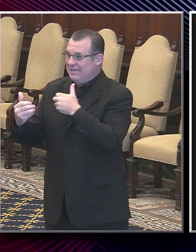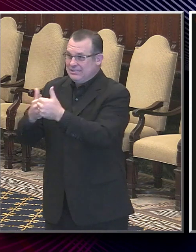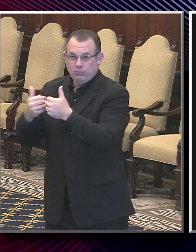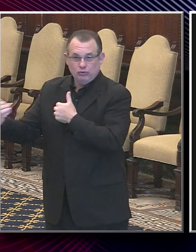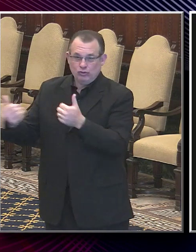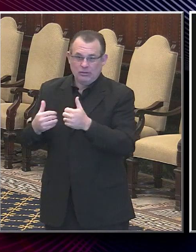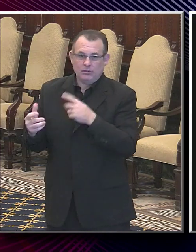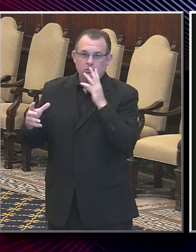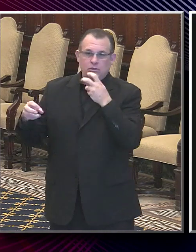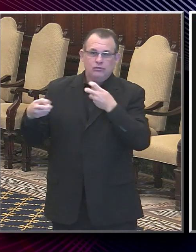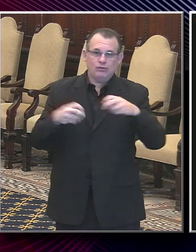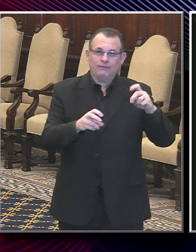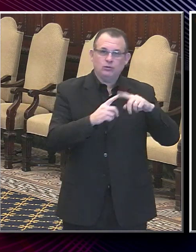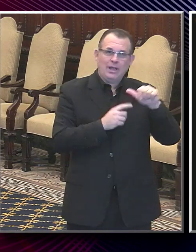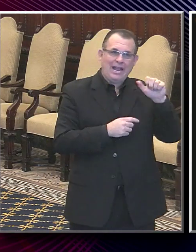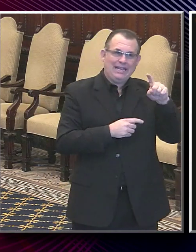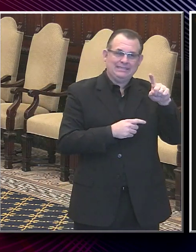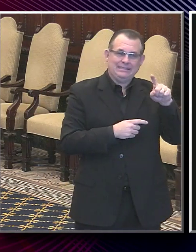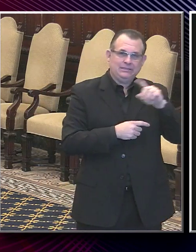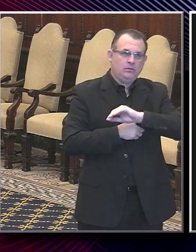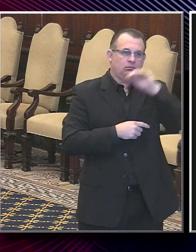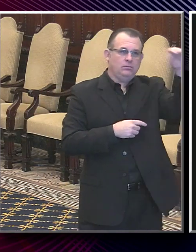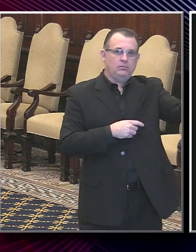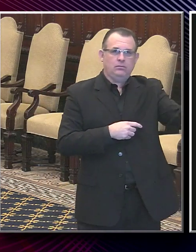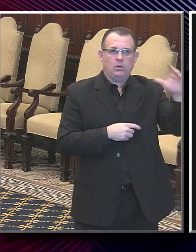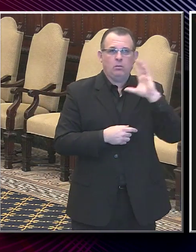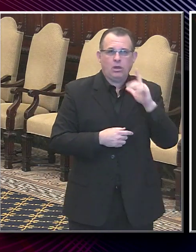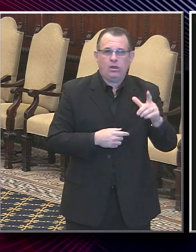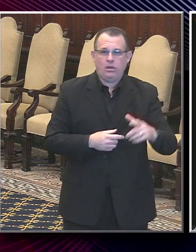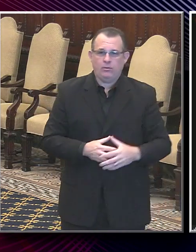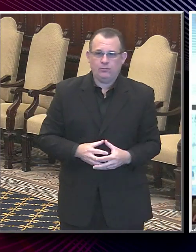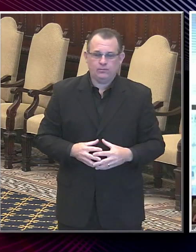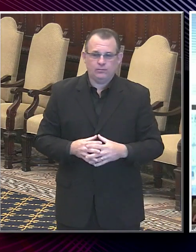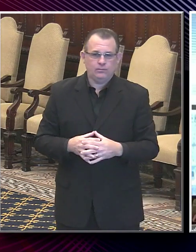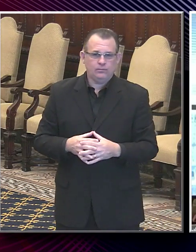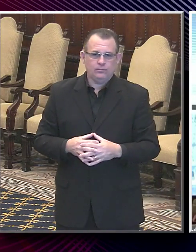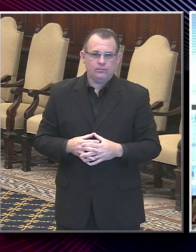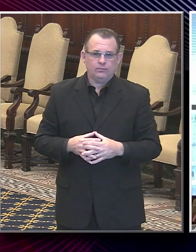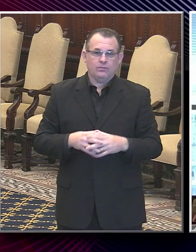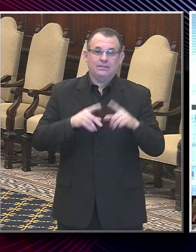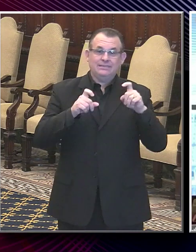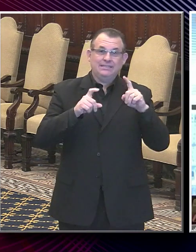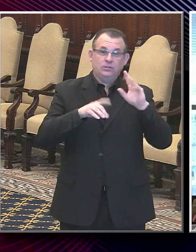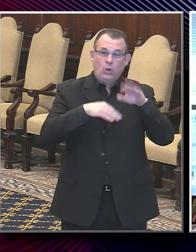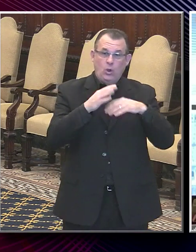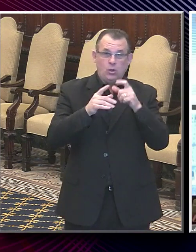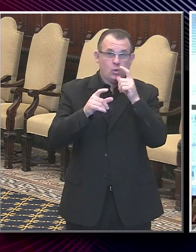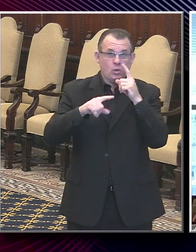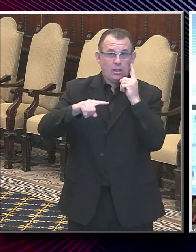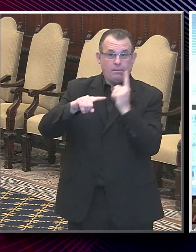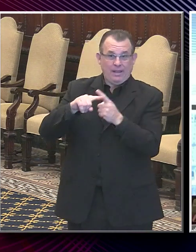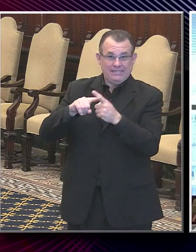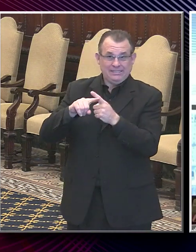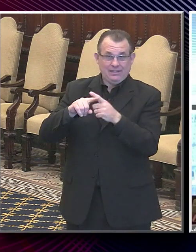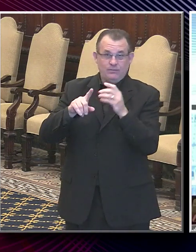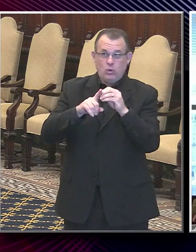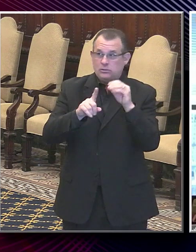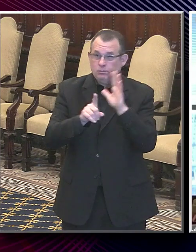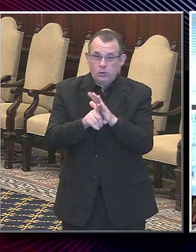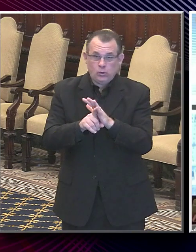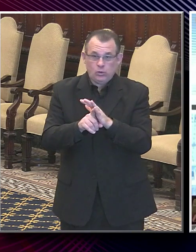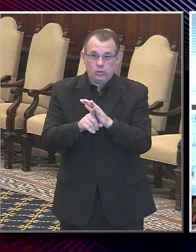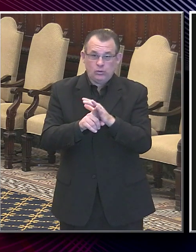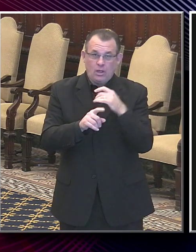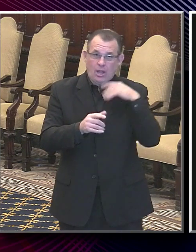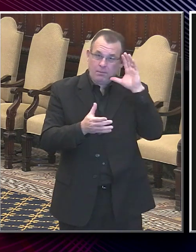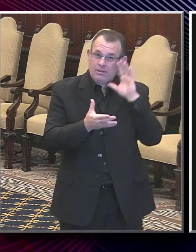ASD, just so I'm completely clear, has tested positive or been exposed? That's my understanding. If my understanding is incorrect, we'll certainly get back to